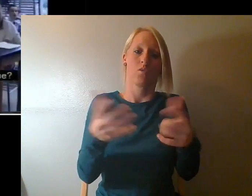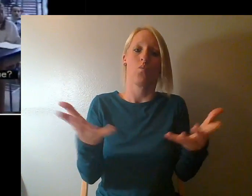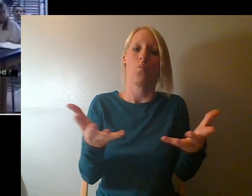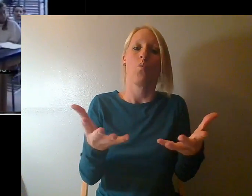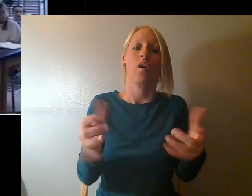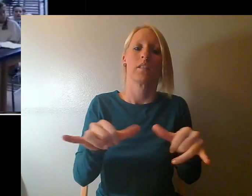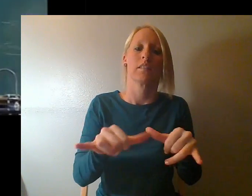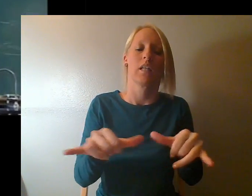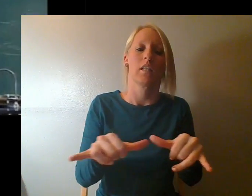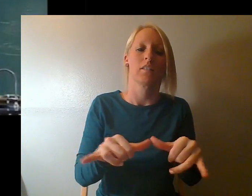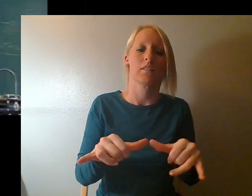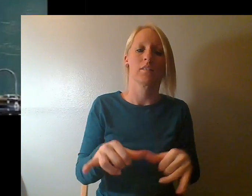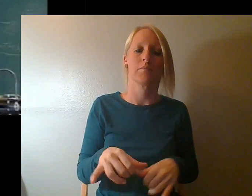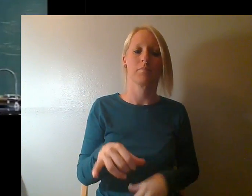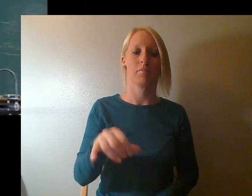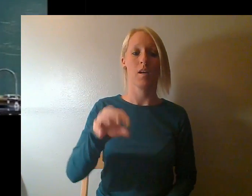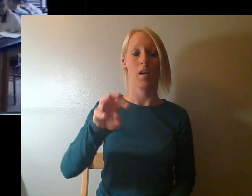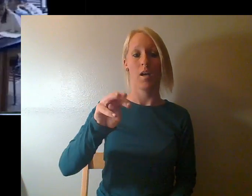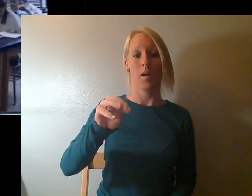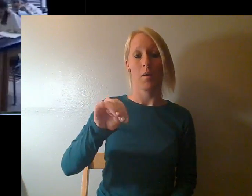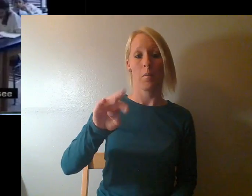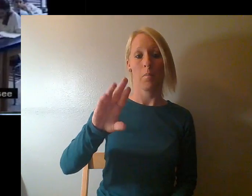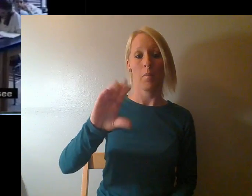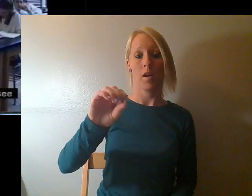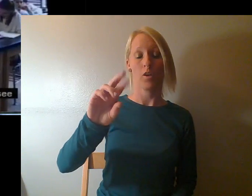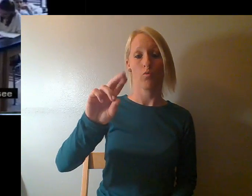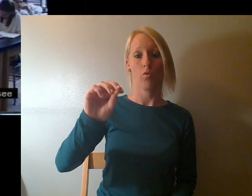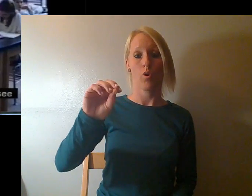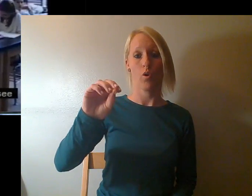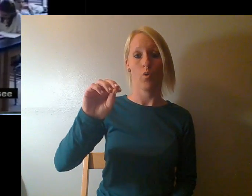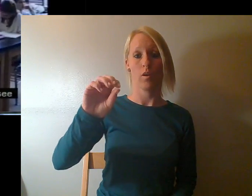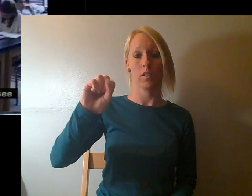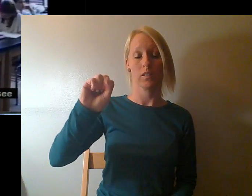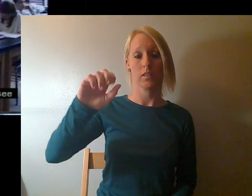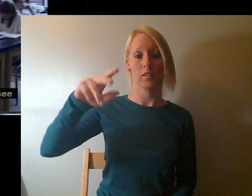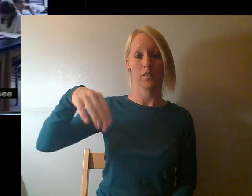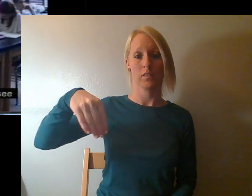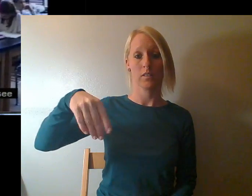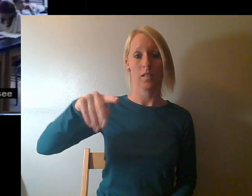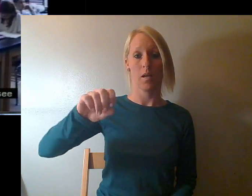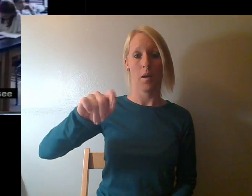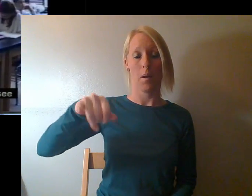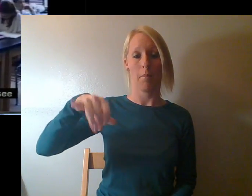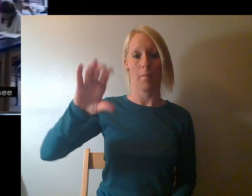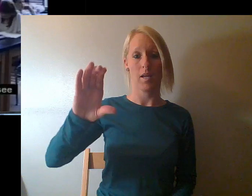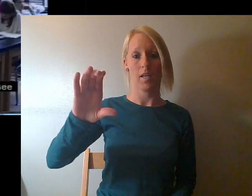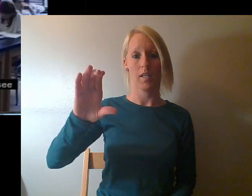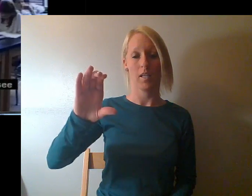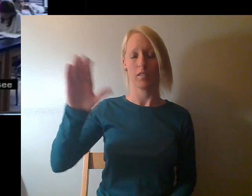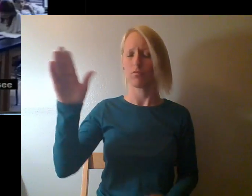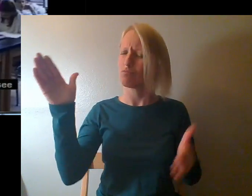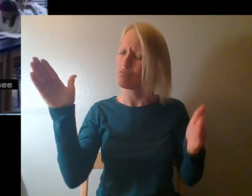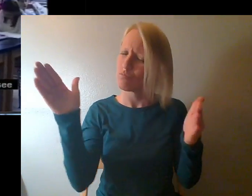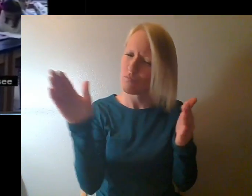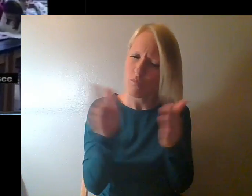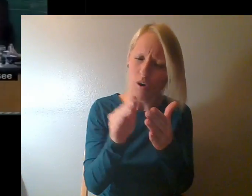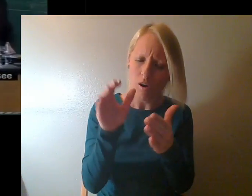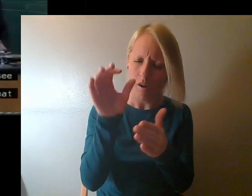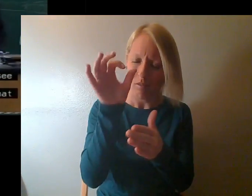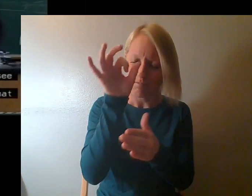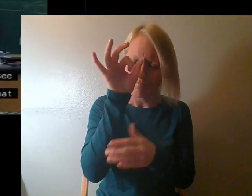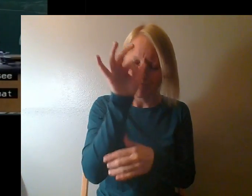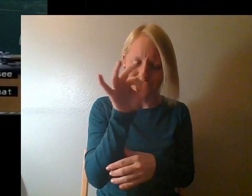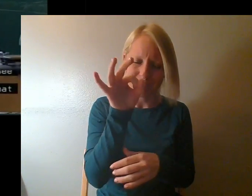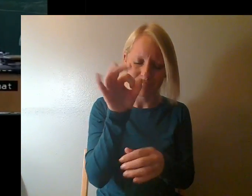Microscopic. Microscopic, which means what, Carrie? It's small, but you have to see it in a microscope. Okay, that they're